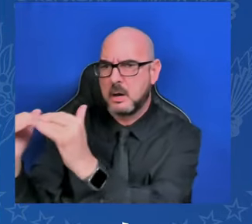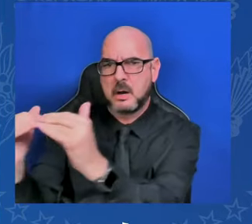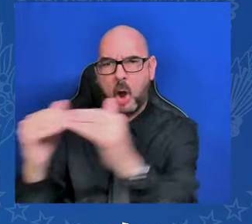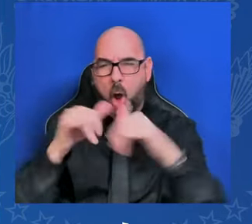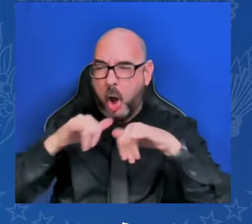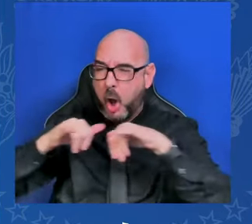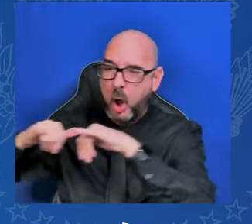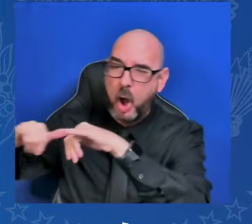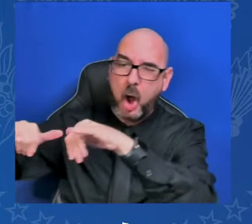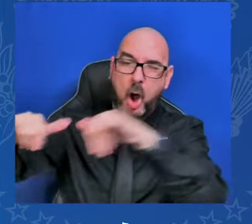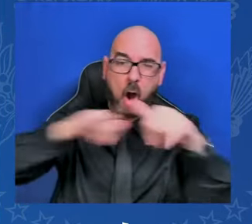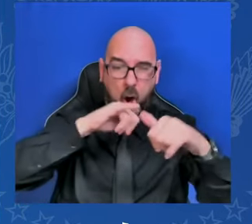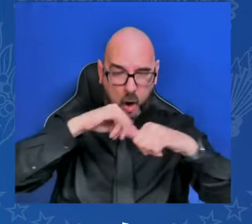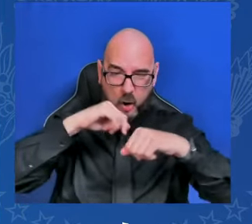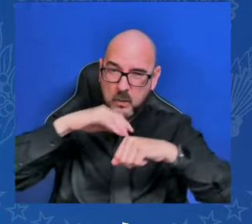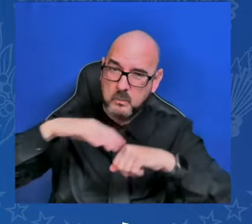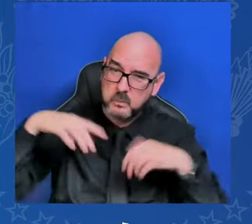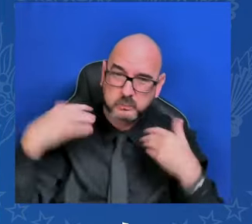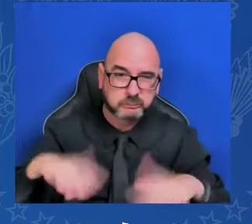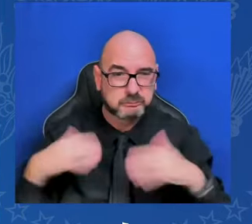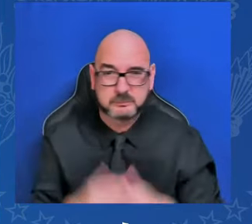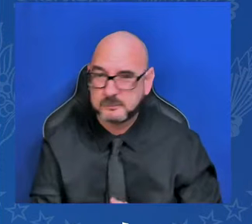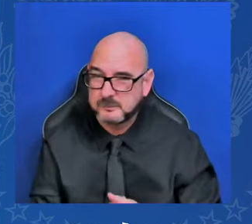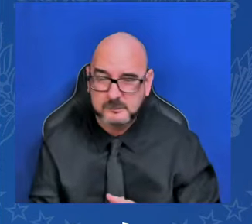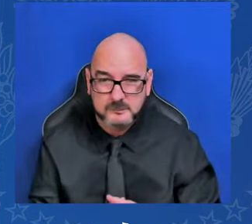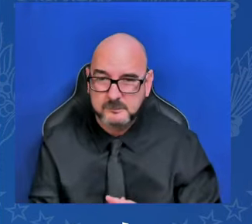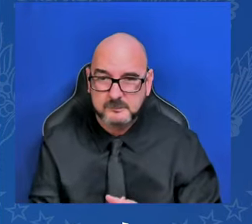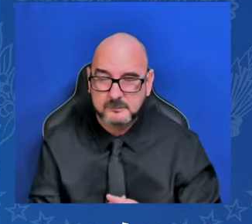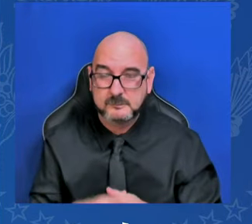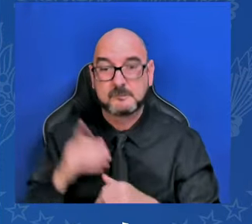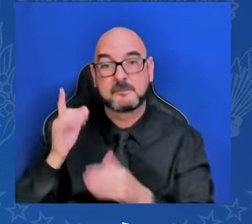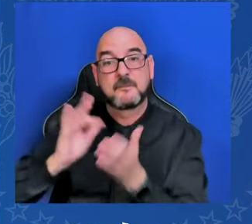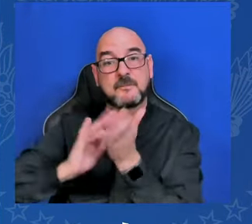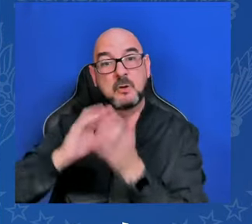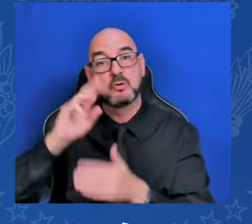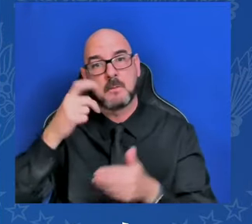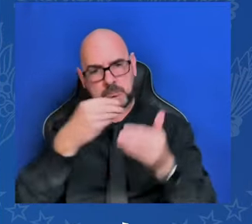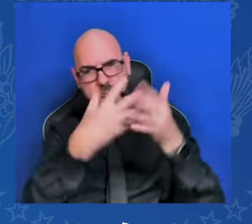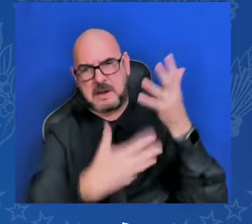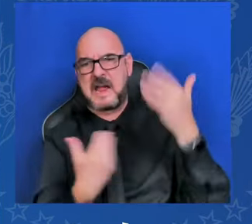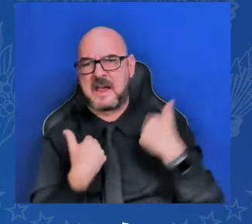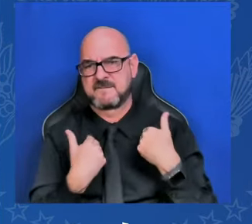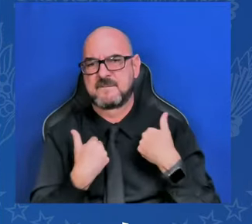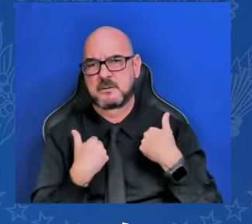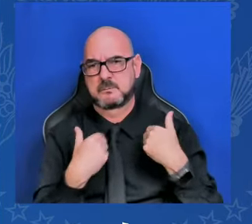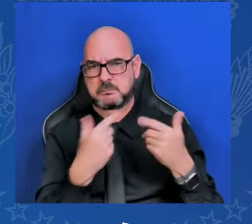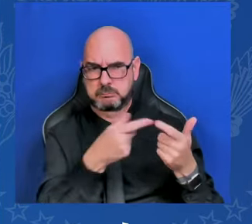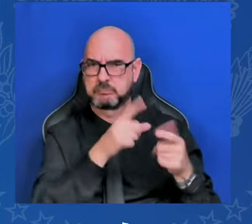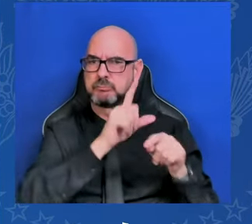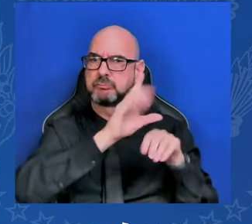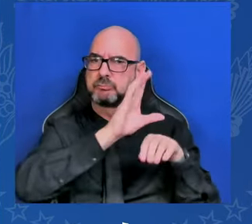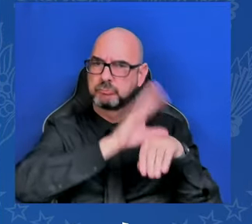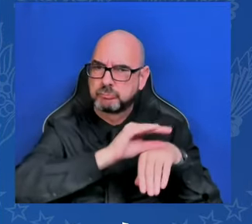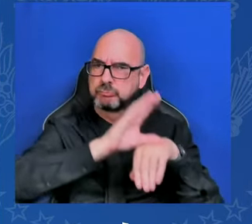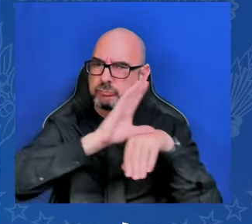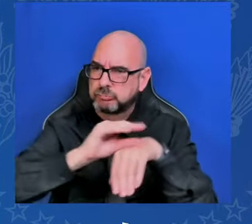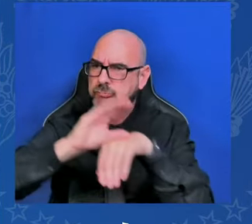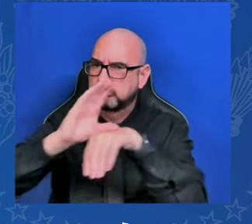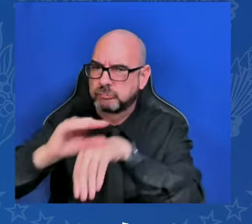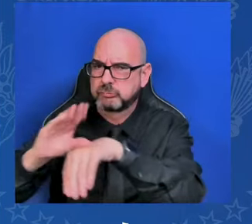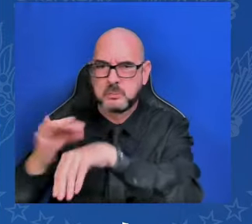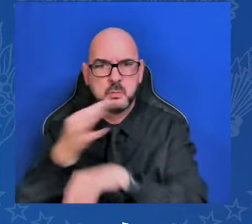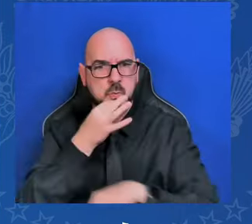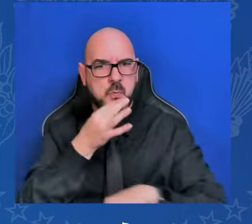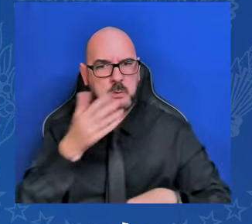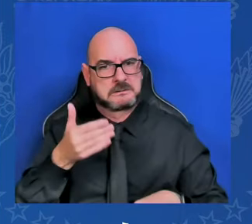Lower drug prices for dozens of other prescriptions. We got that into the law. It's coming up. And getting even more Americans health insurance by protecting and